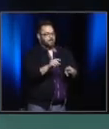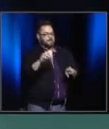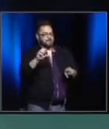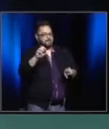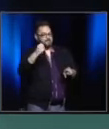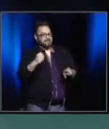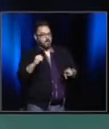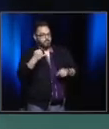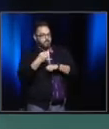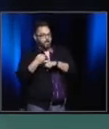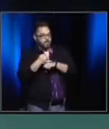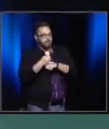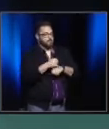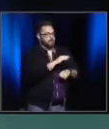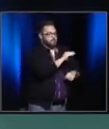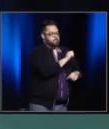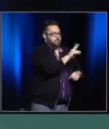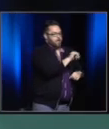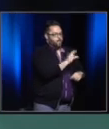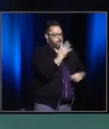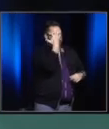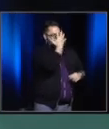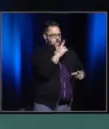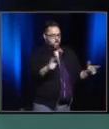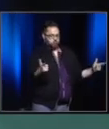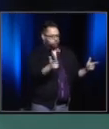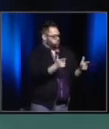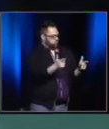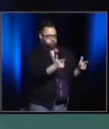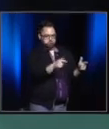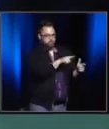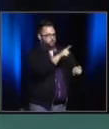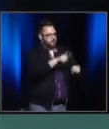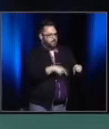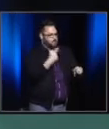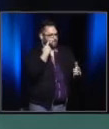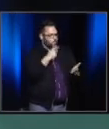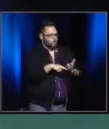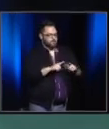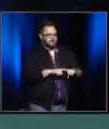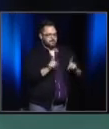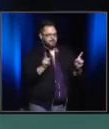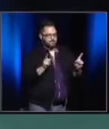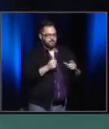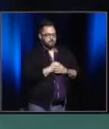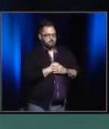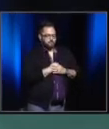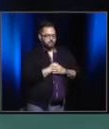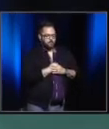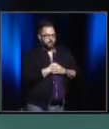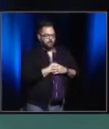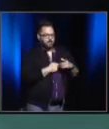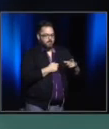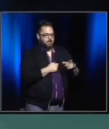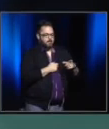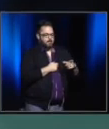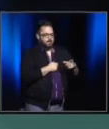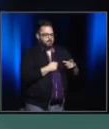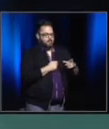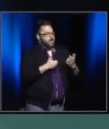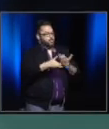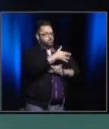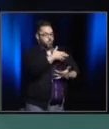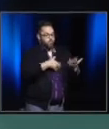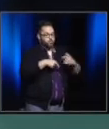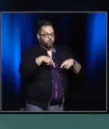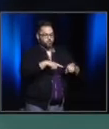side. They socially aggregate near to shore in summer, and they mate and calve and forage. They have quite a fun time. They're right in close